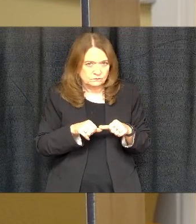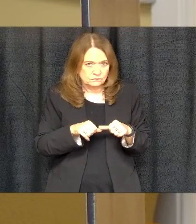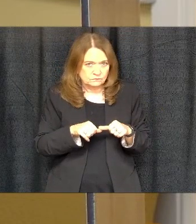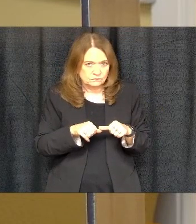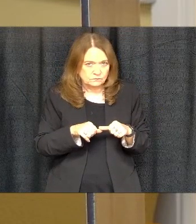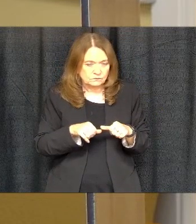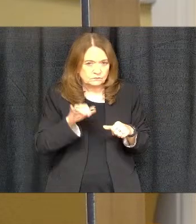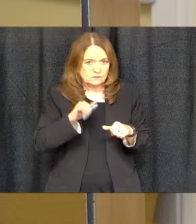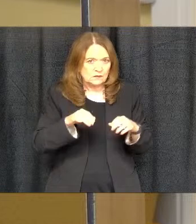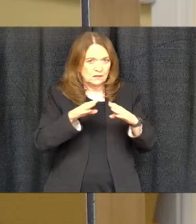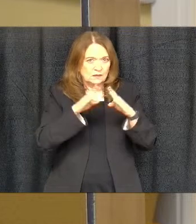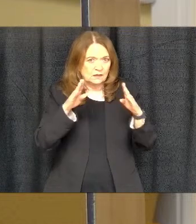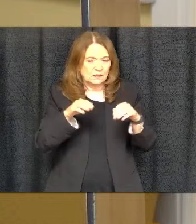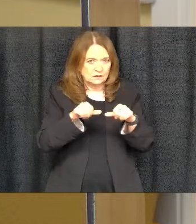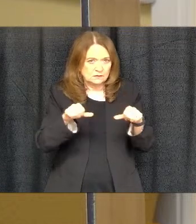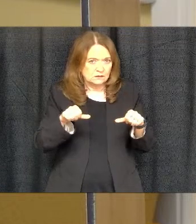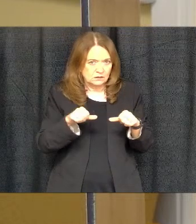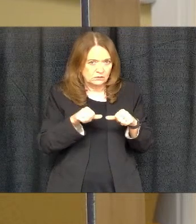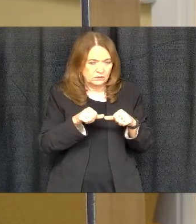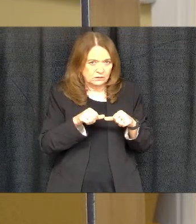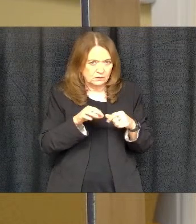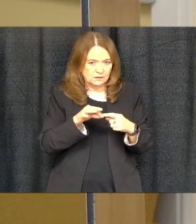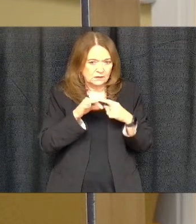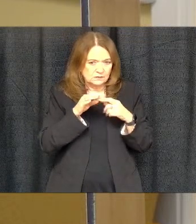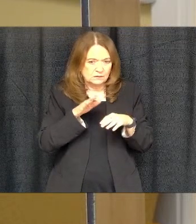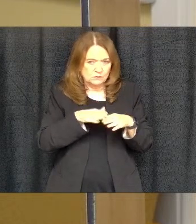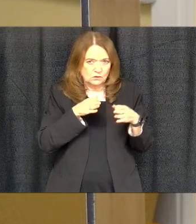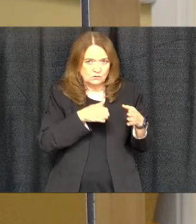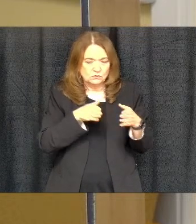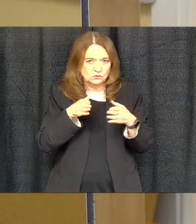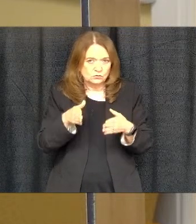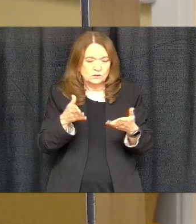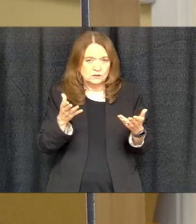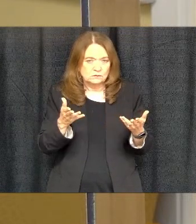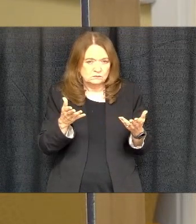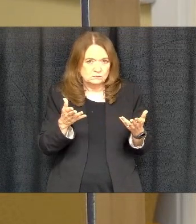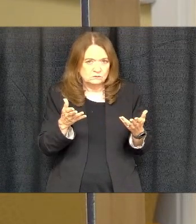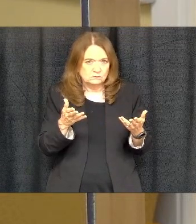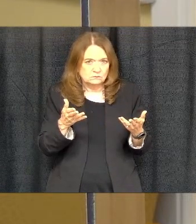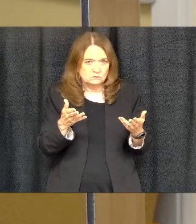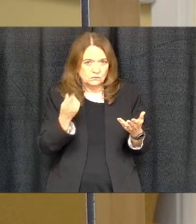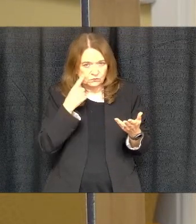that housing area, except on the street in front of those apartments.